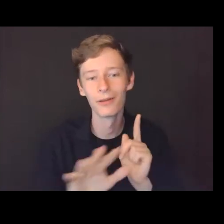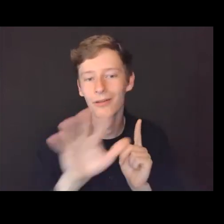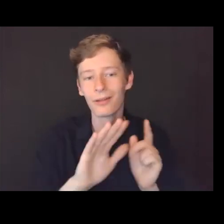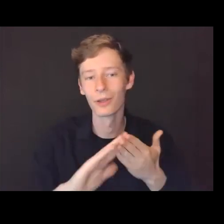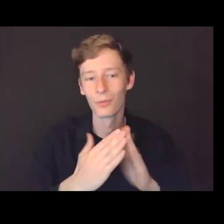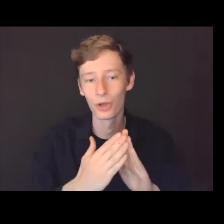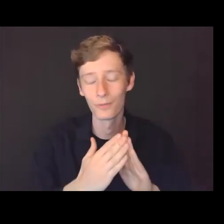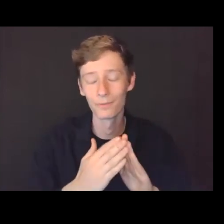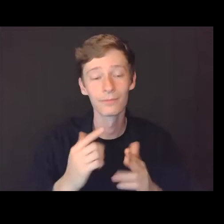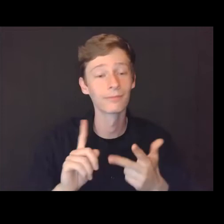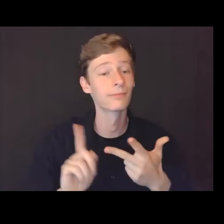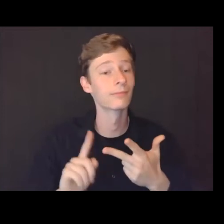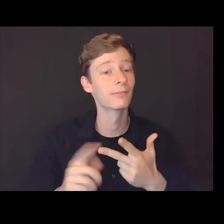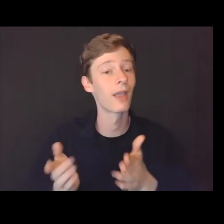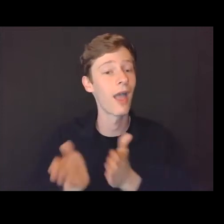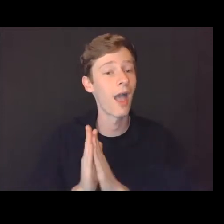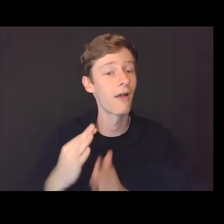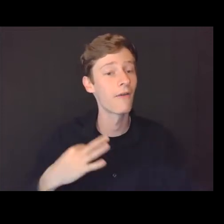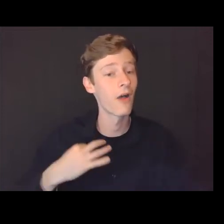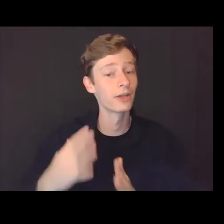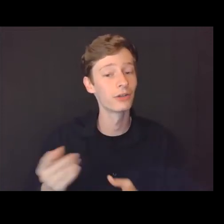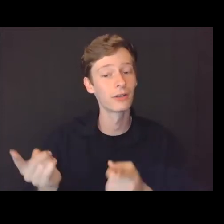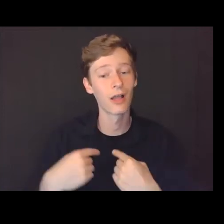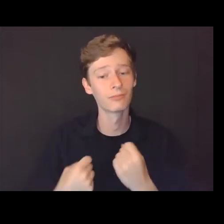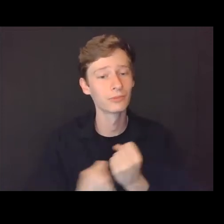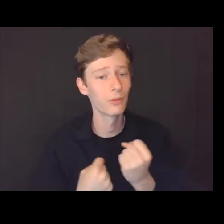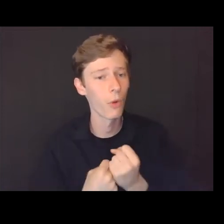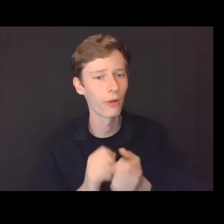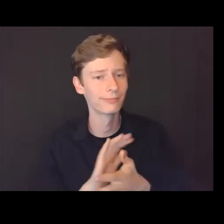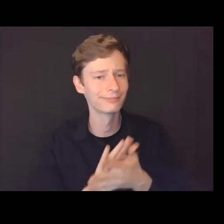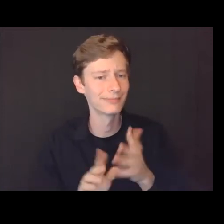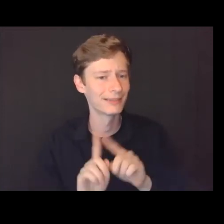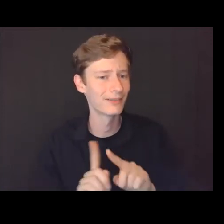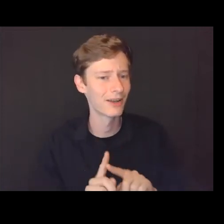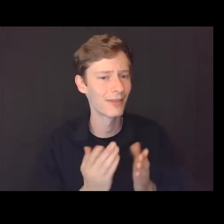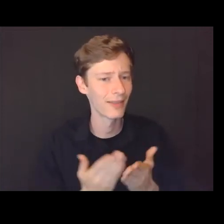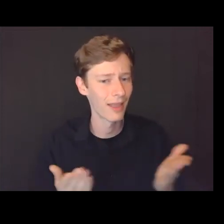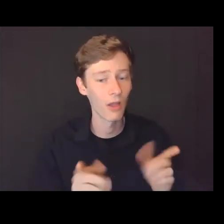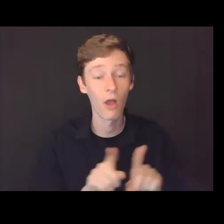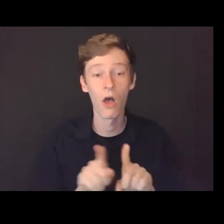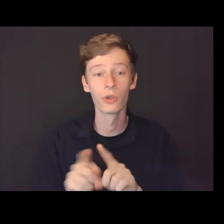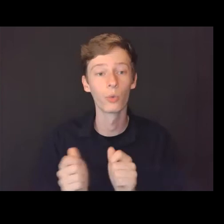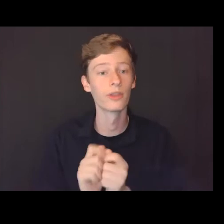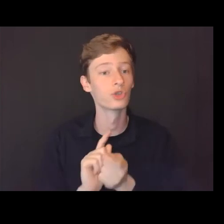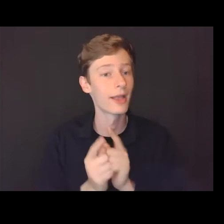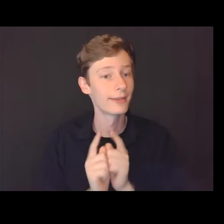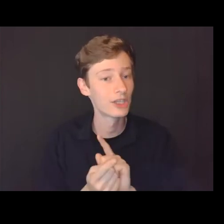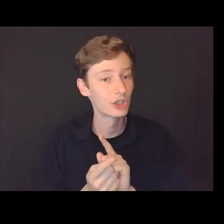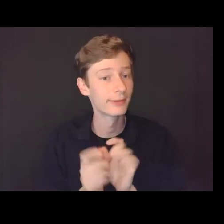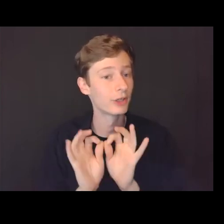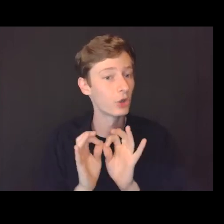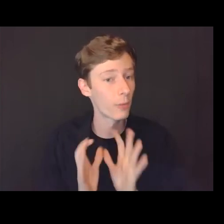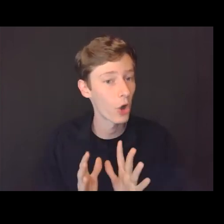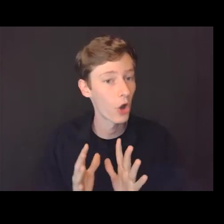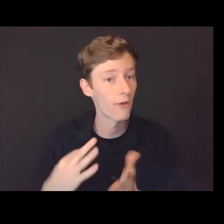engaged volunteers to assist with practical support needs, as well as, you know, translation, interpretation, right? So the